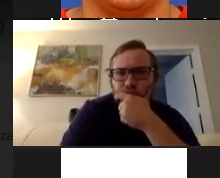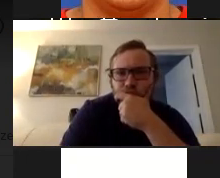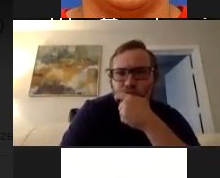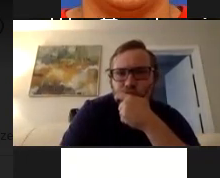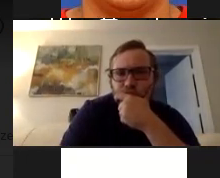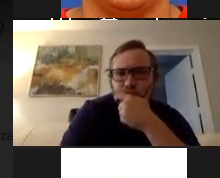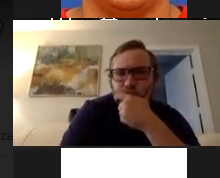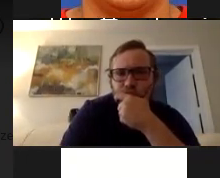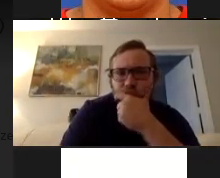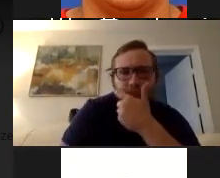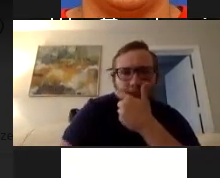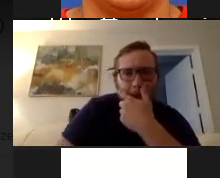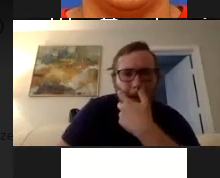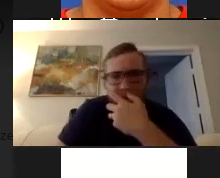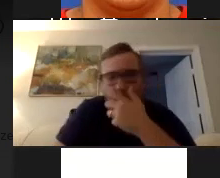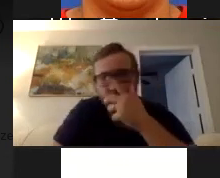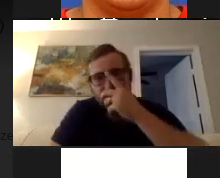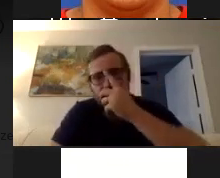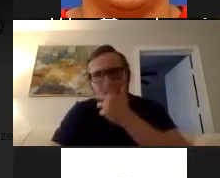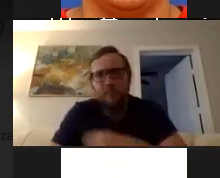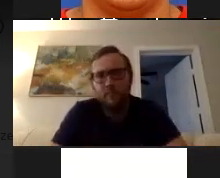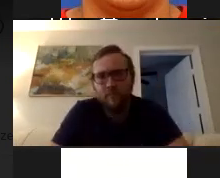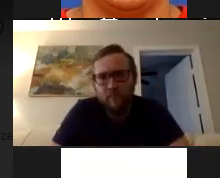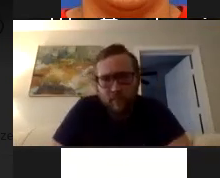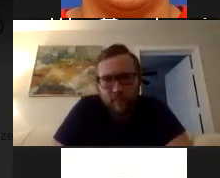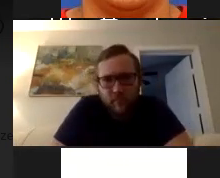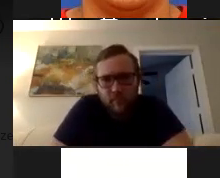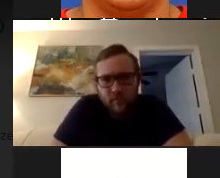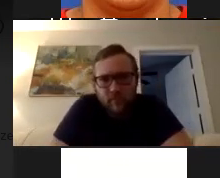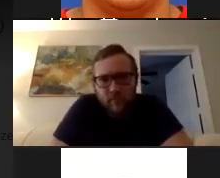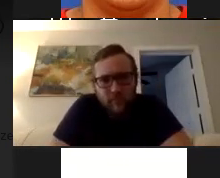in what I would consider an accessible format for you. And so